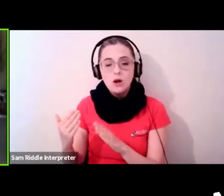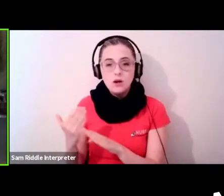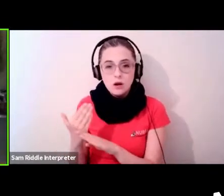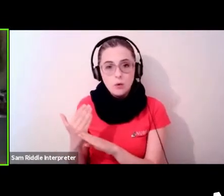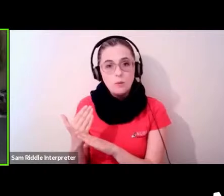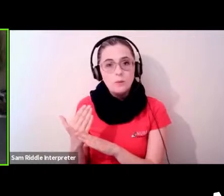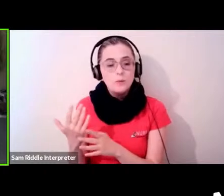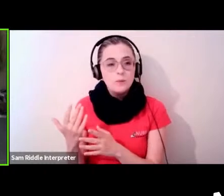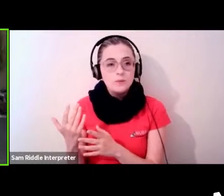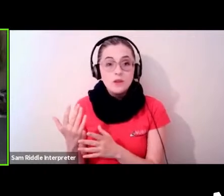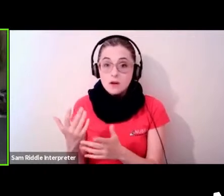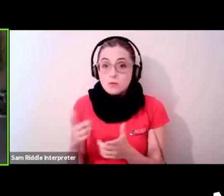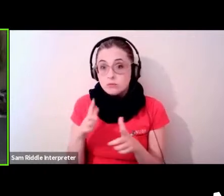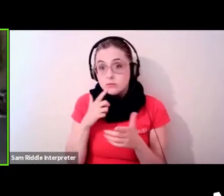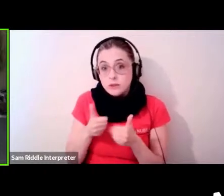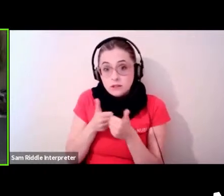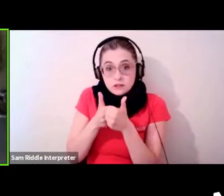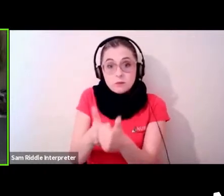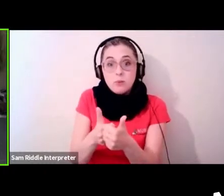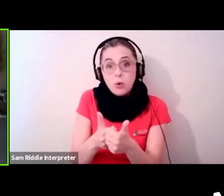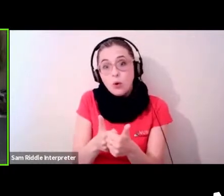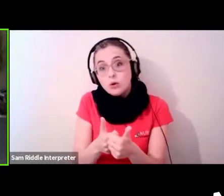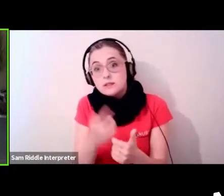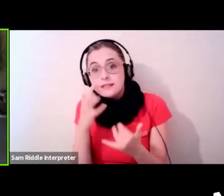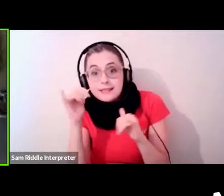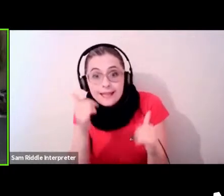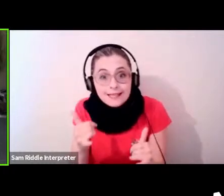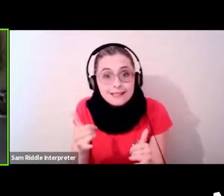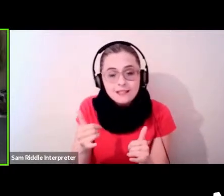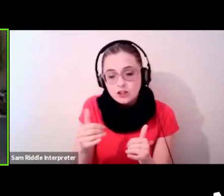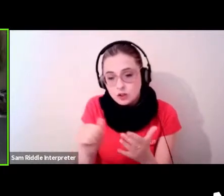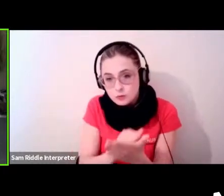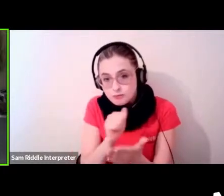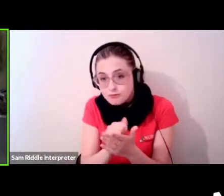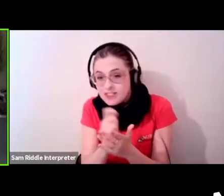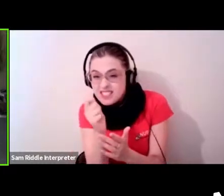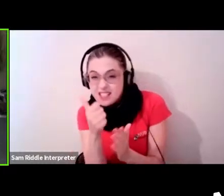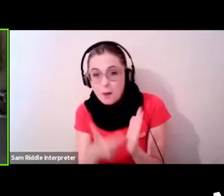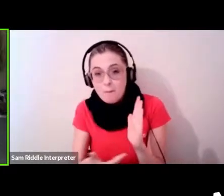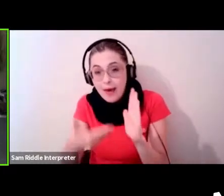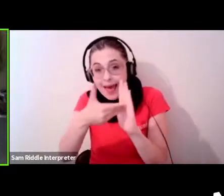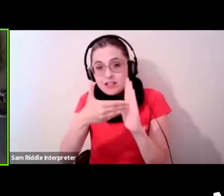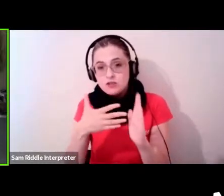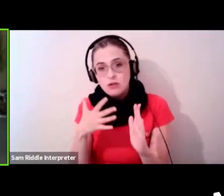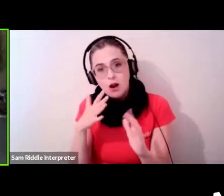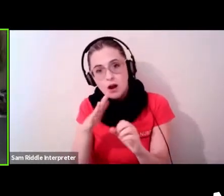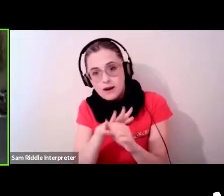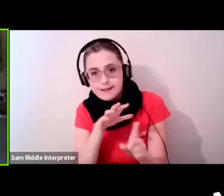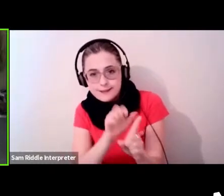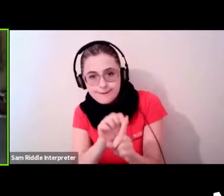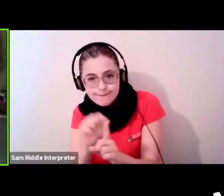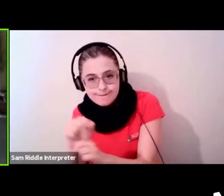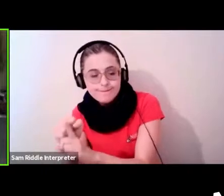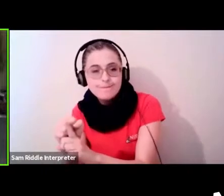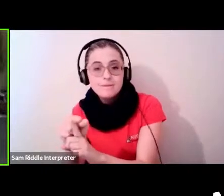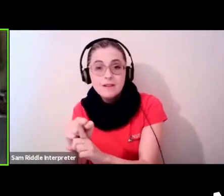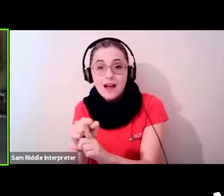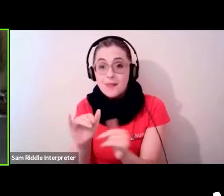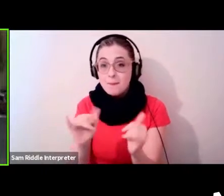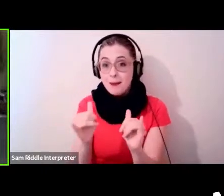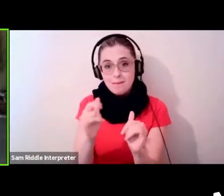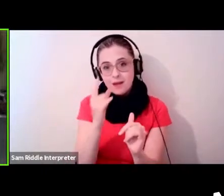of the use of lateral flow tests to find some extra cases. And maybe we get through